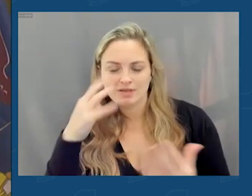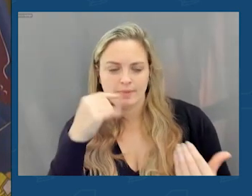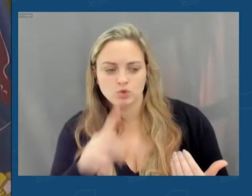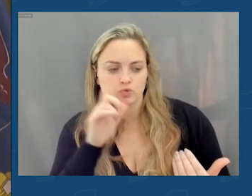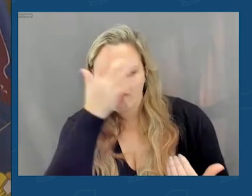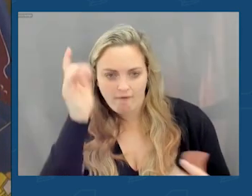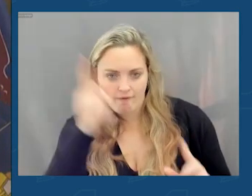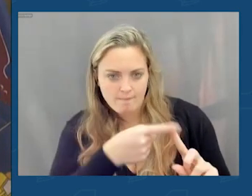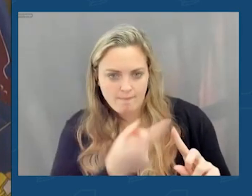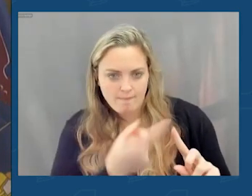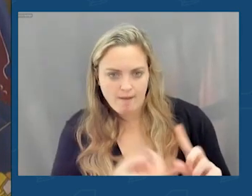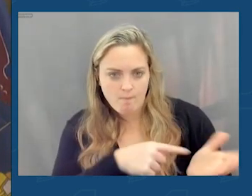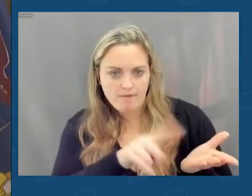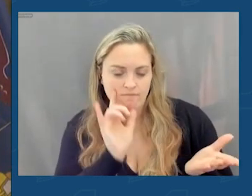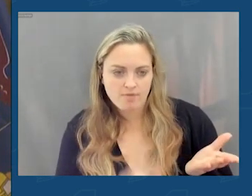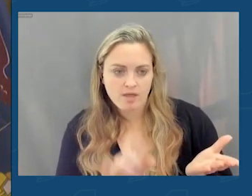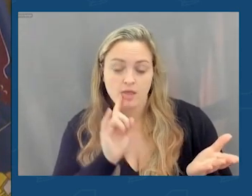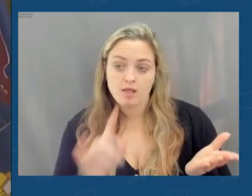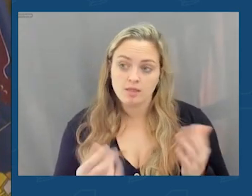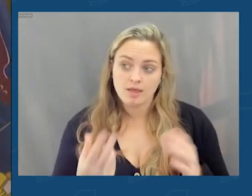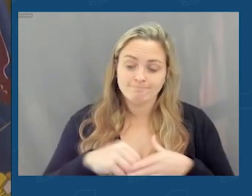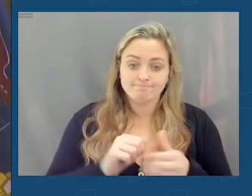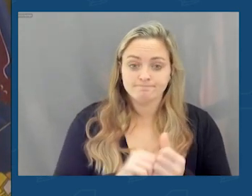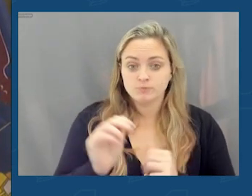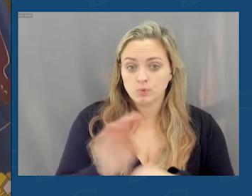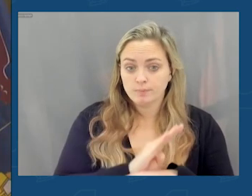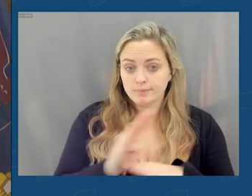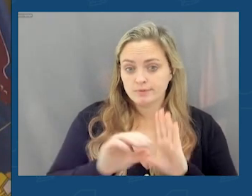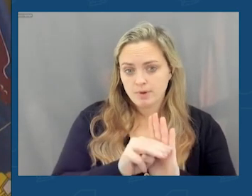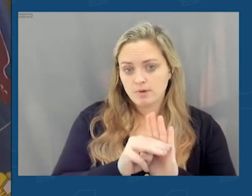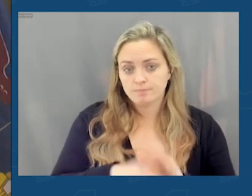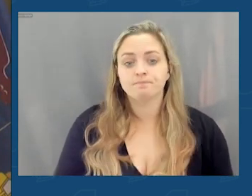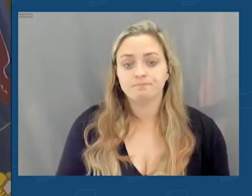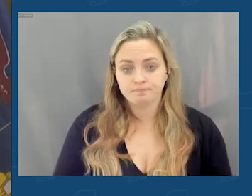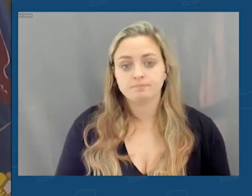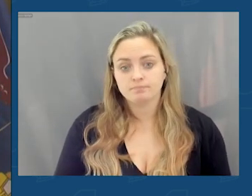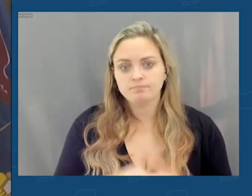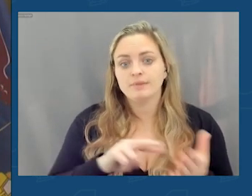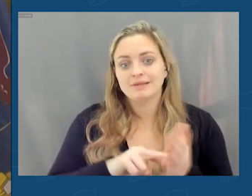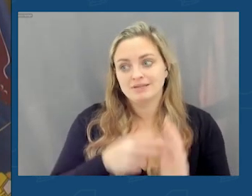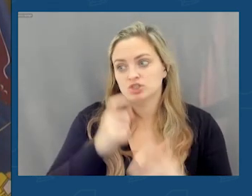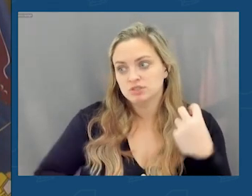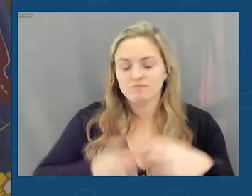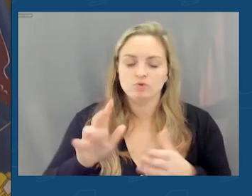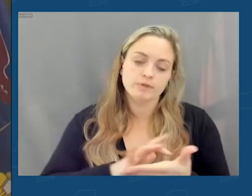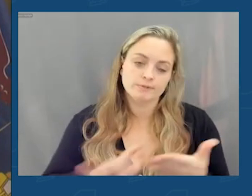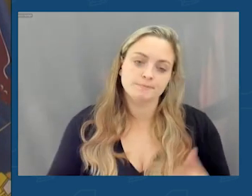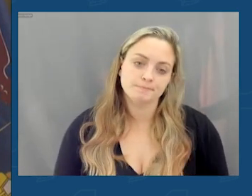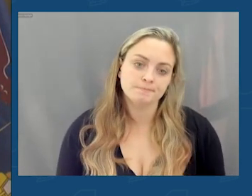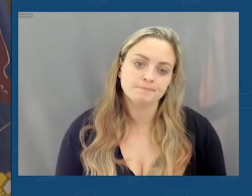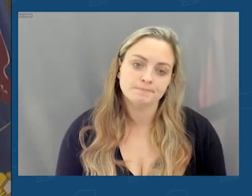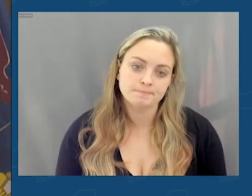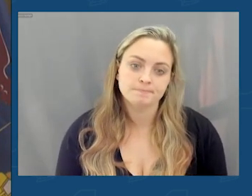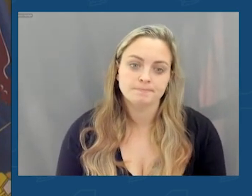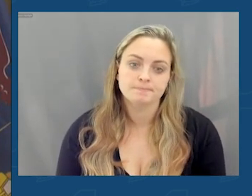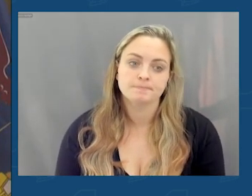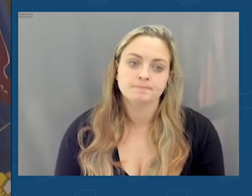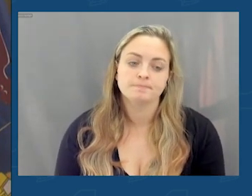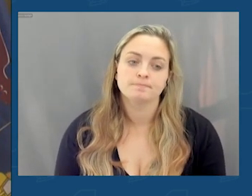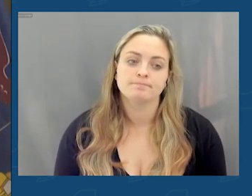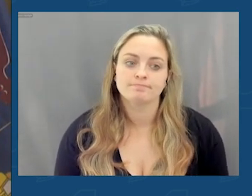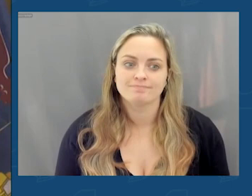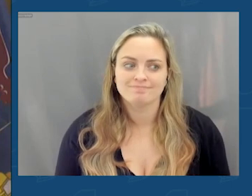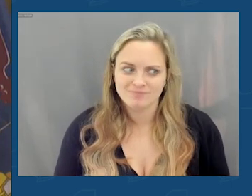it. And that's built into the business model. And they make it intentionally hard to cancel. So look at what everyone did during